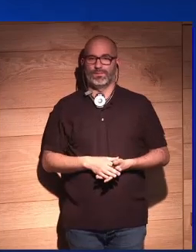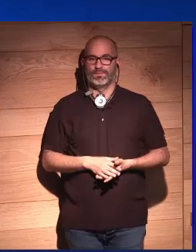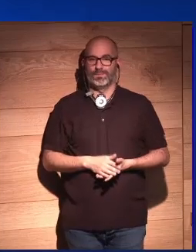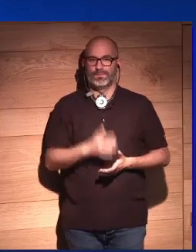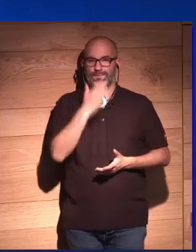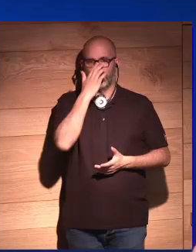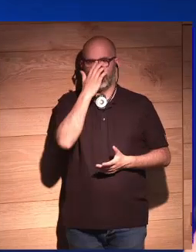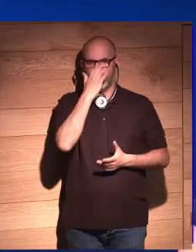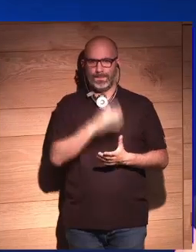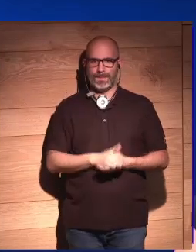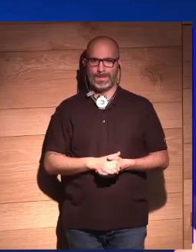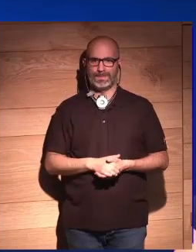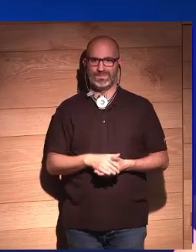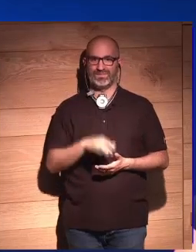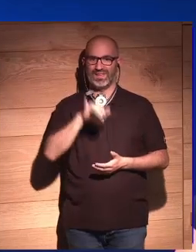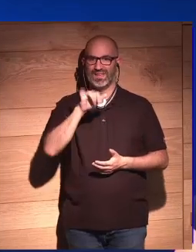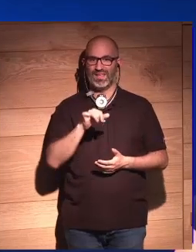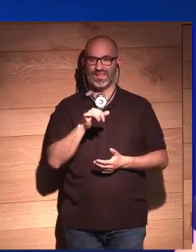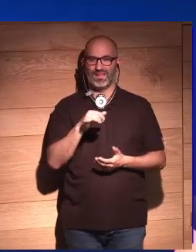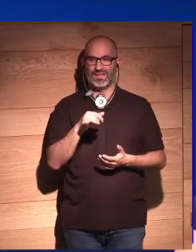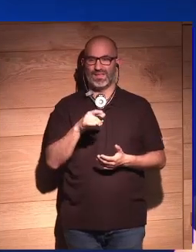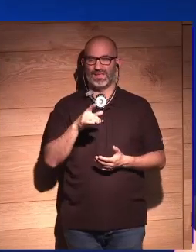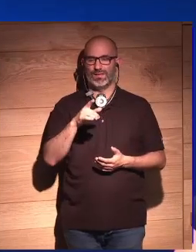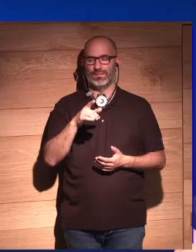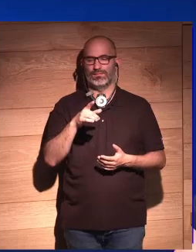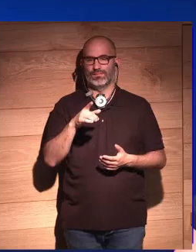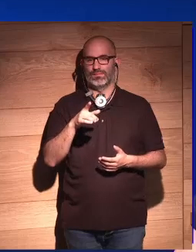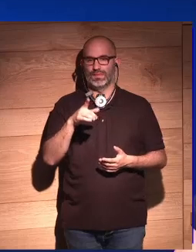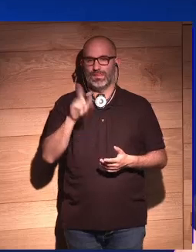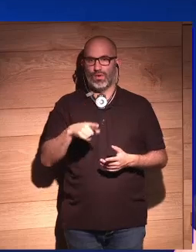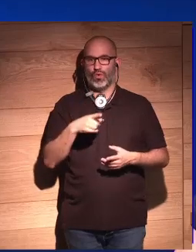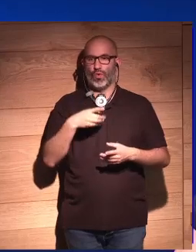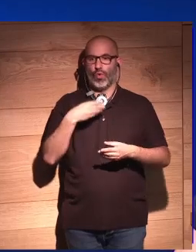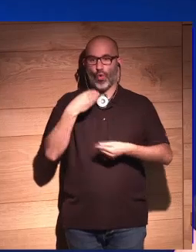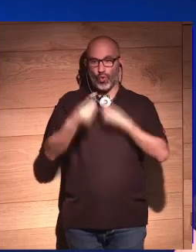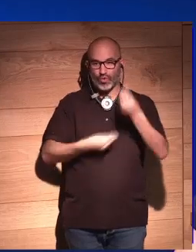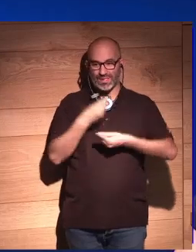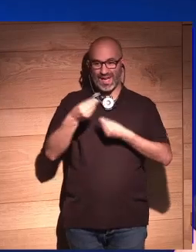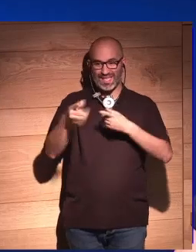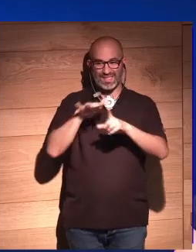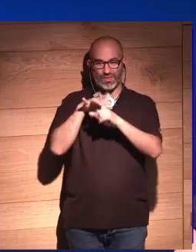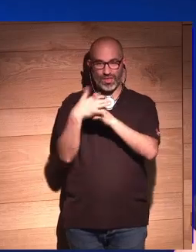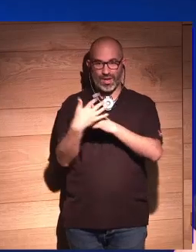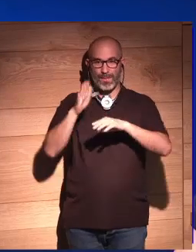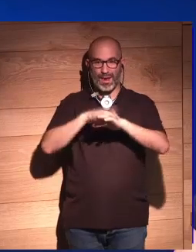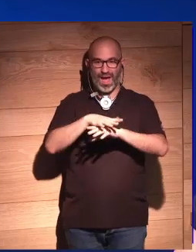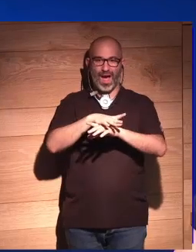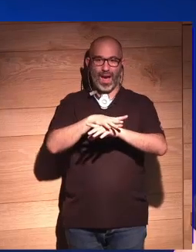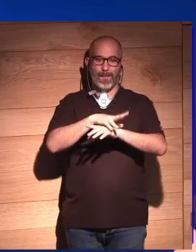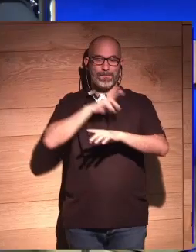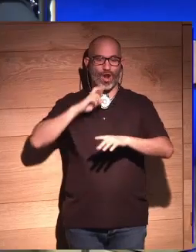those observations to understand our values and then make choices, you know, make different choices.